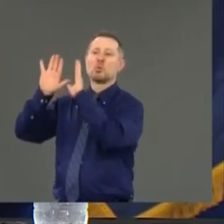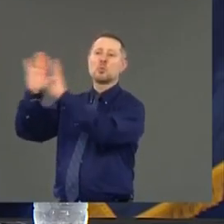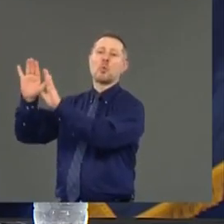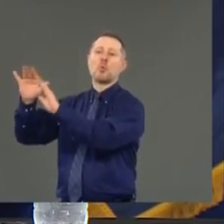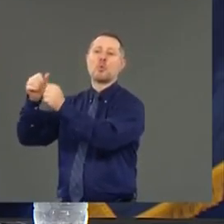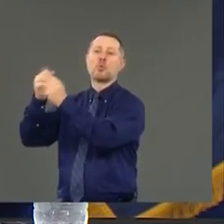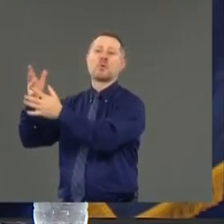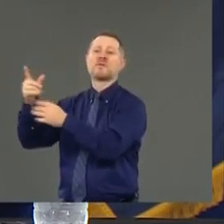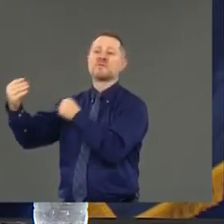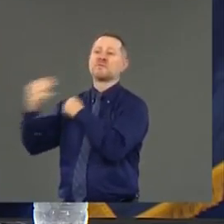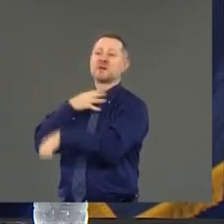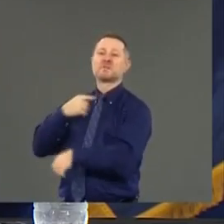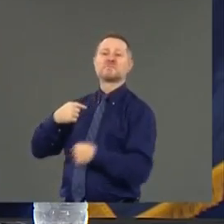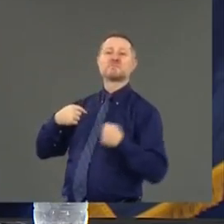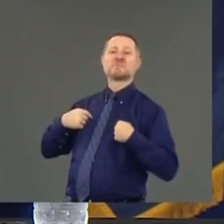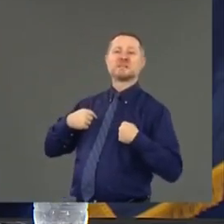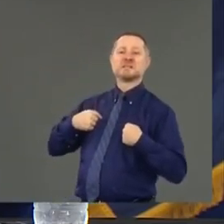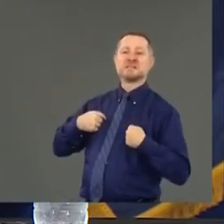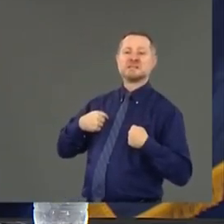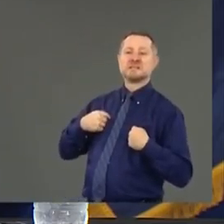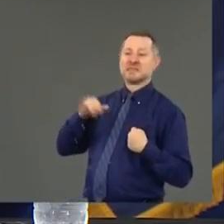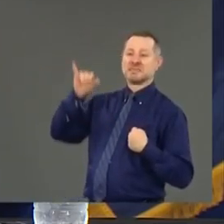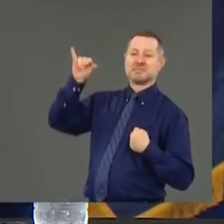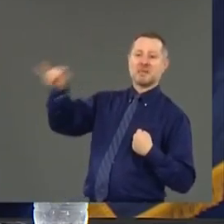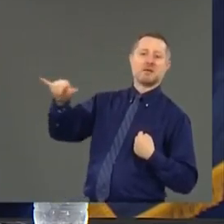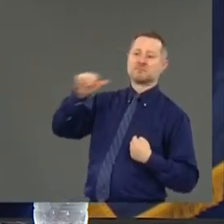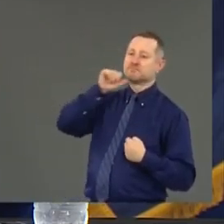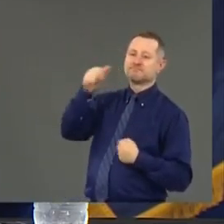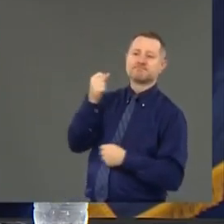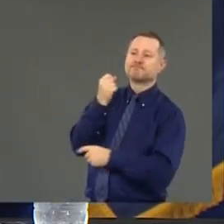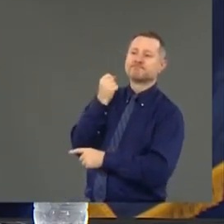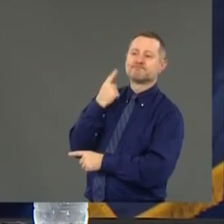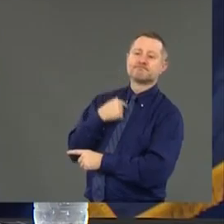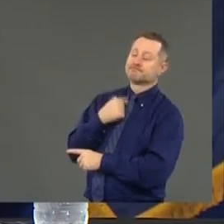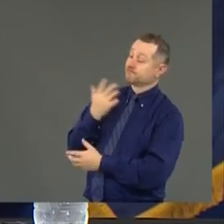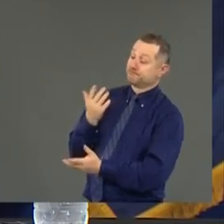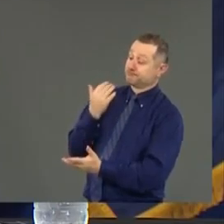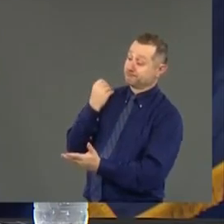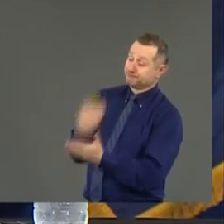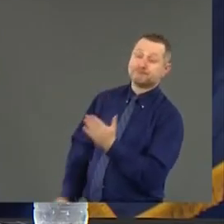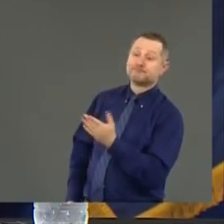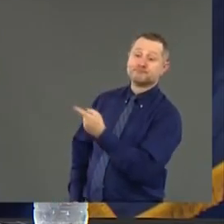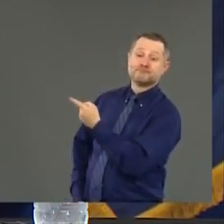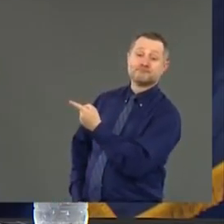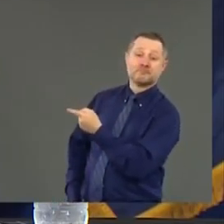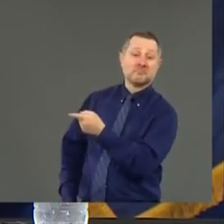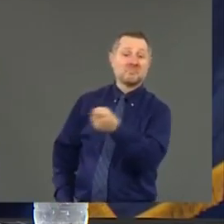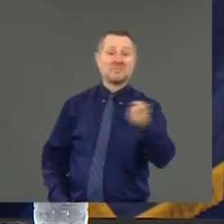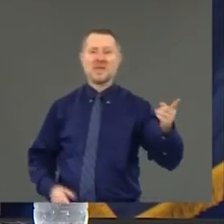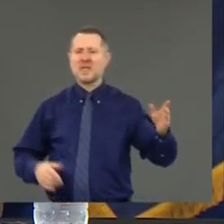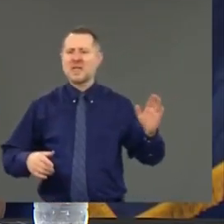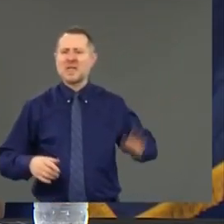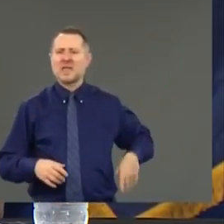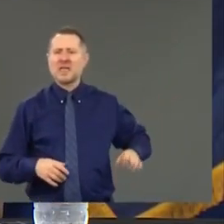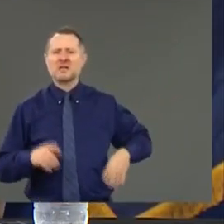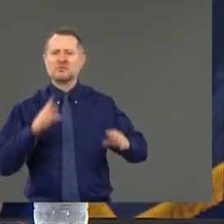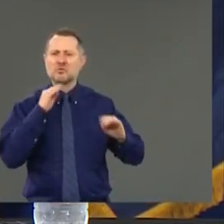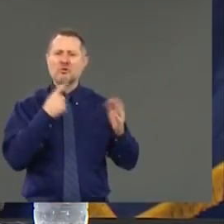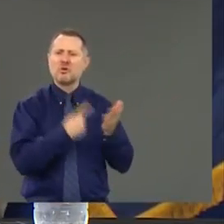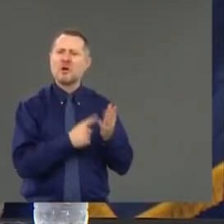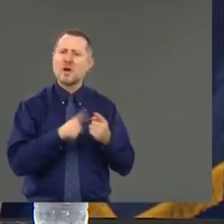too. And that I really do not understand, and people are not talking about that. You know, we're